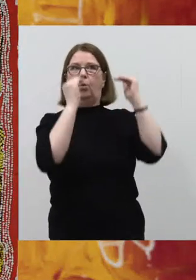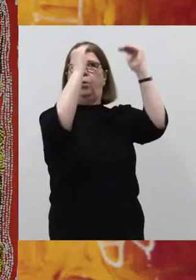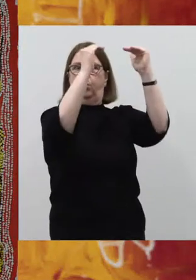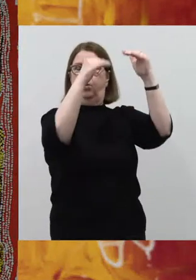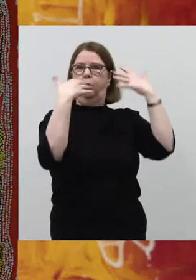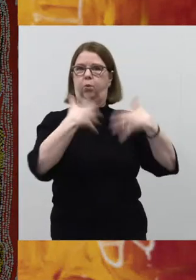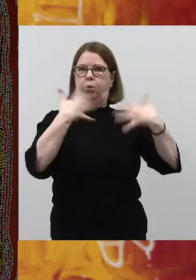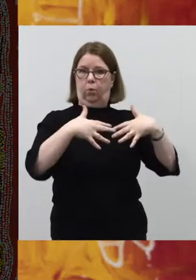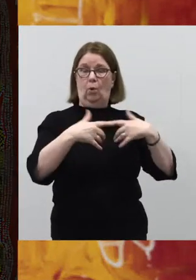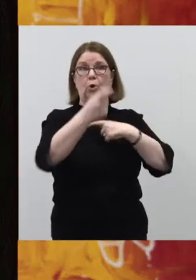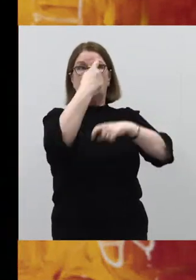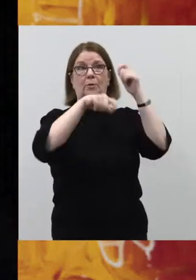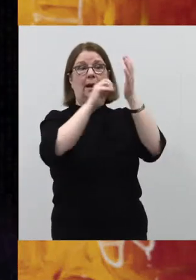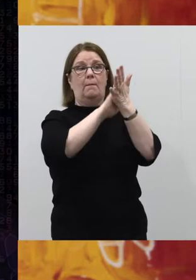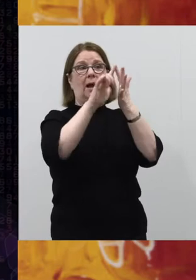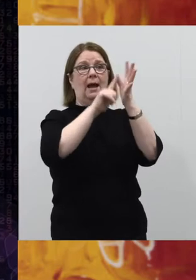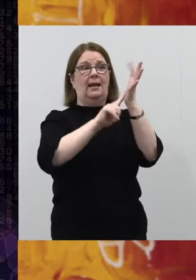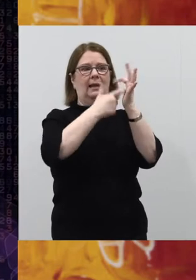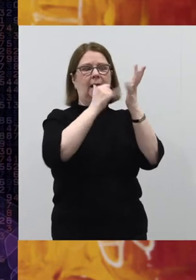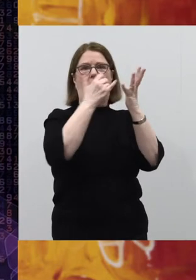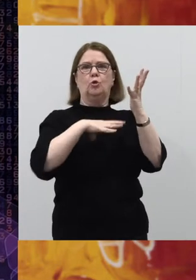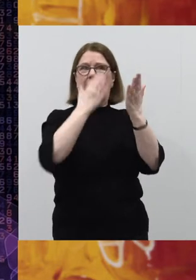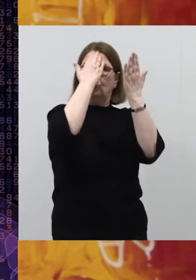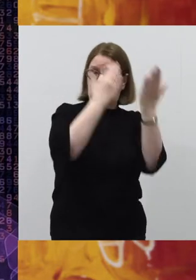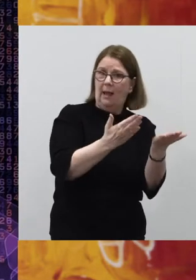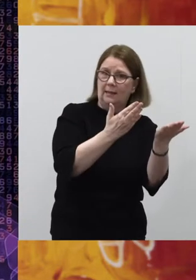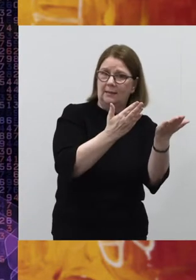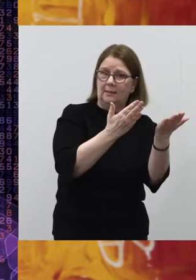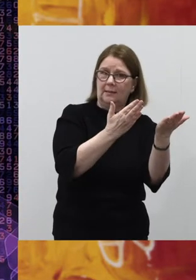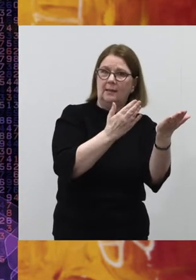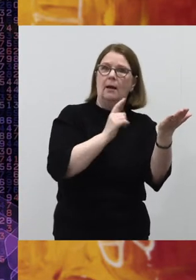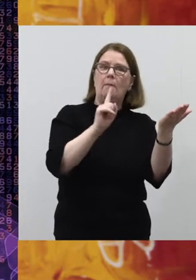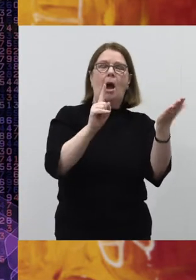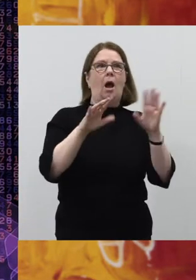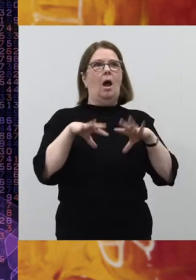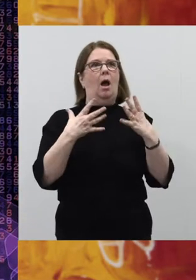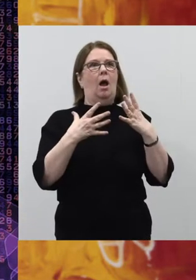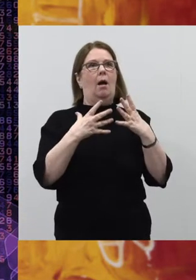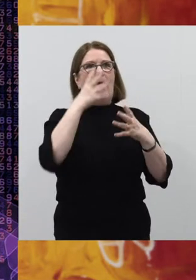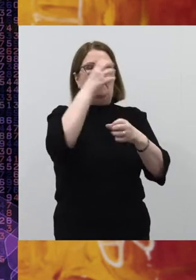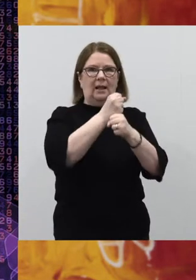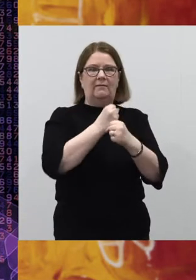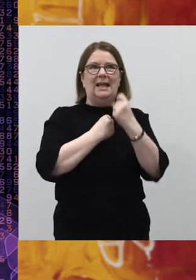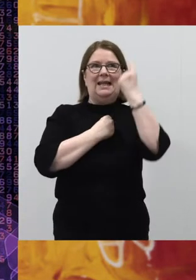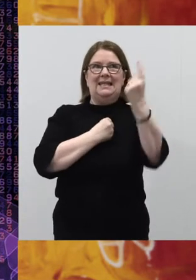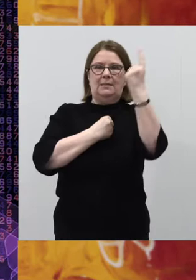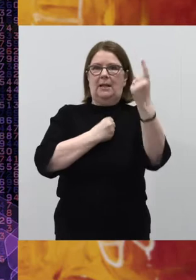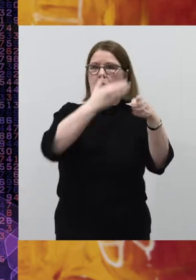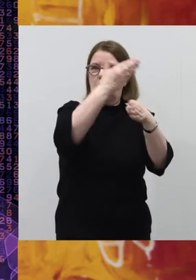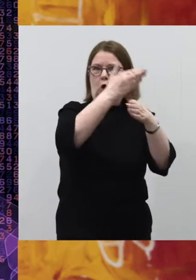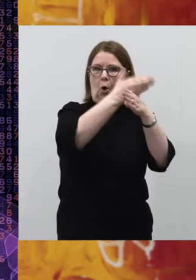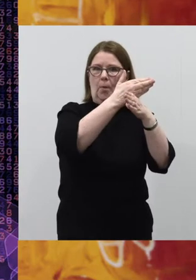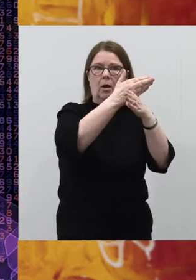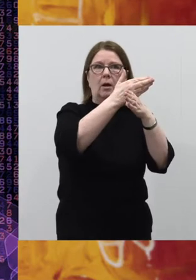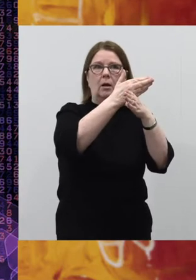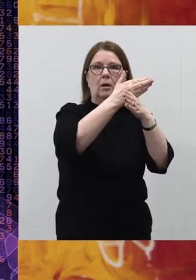Within the field of neuroaesthetics, researchers have used biofeedback to study the effects of visual arts on neural circuits